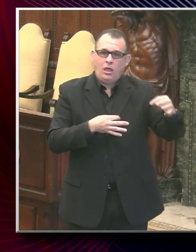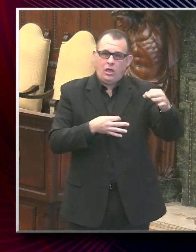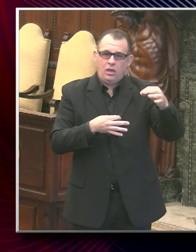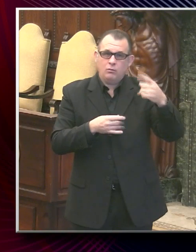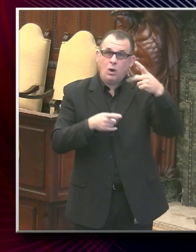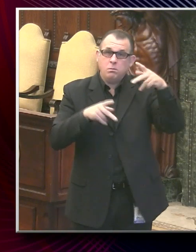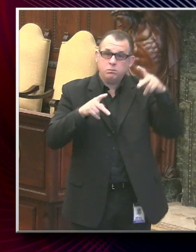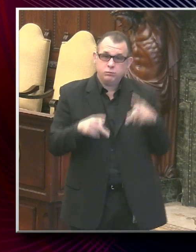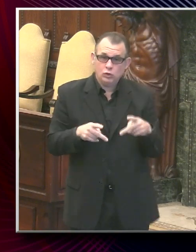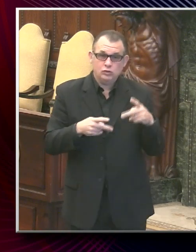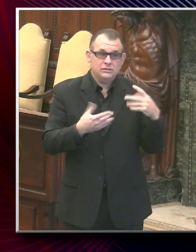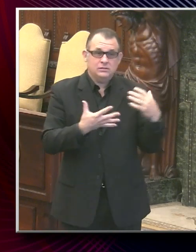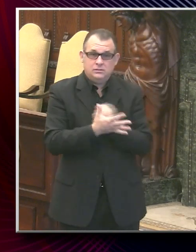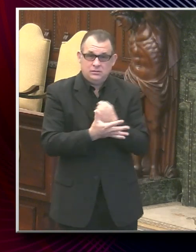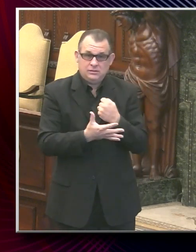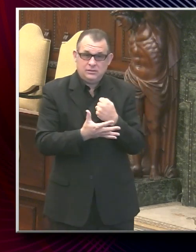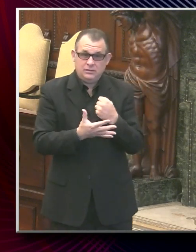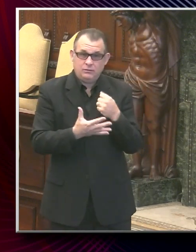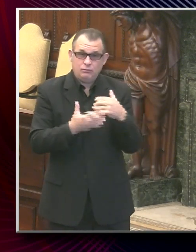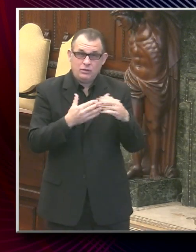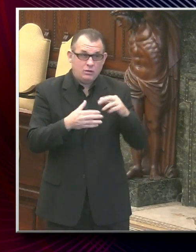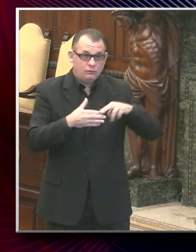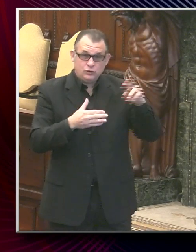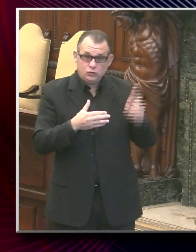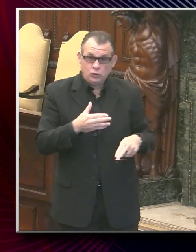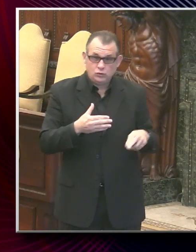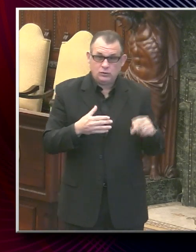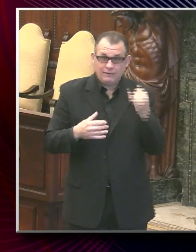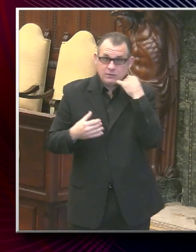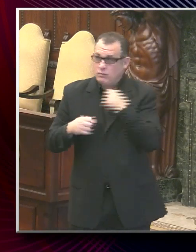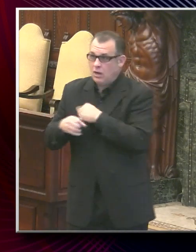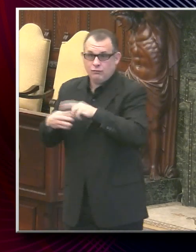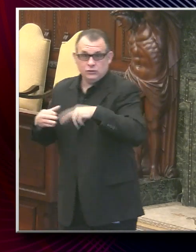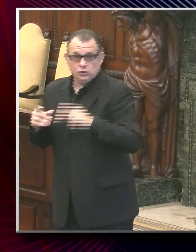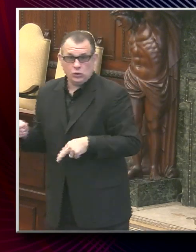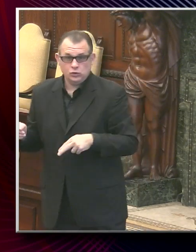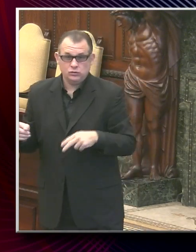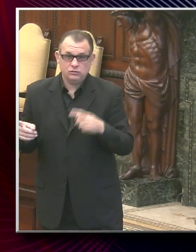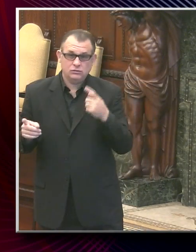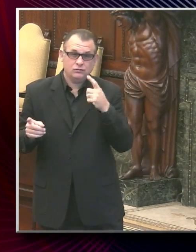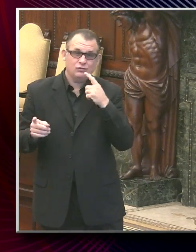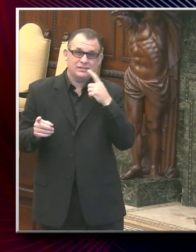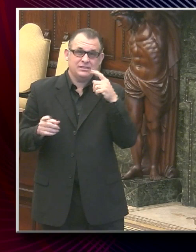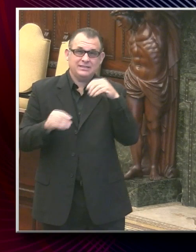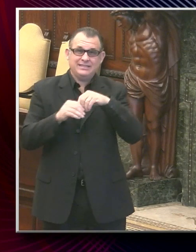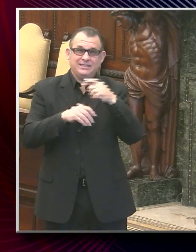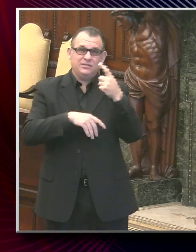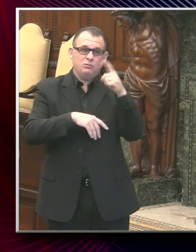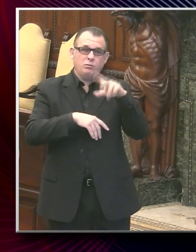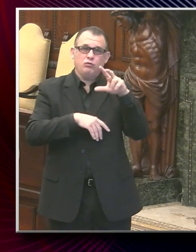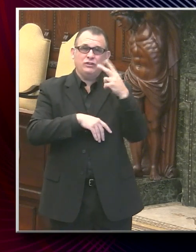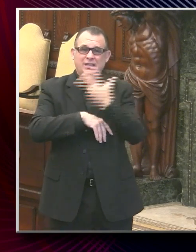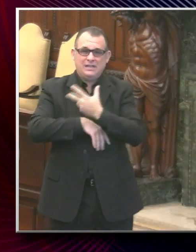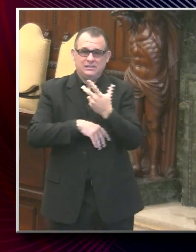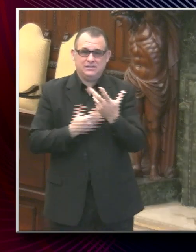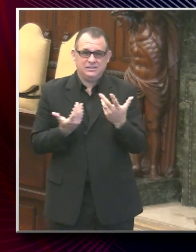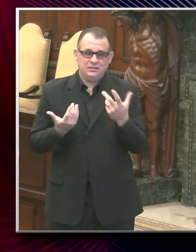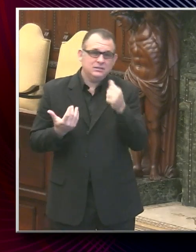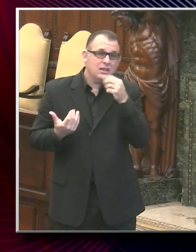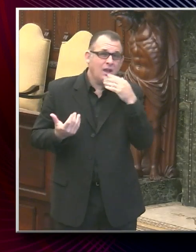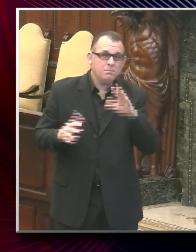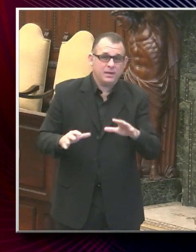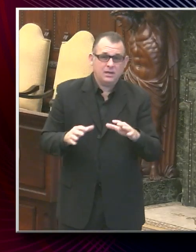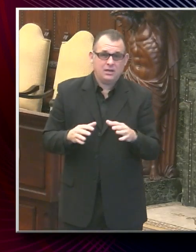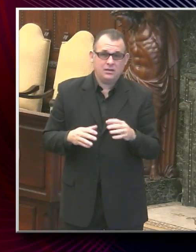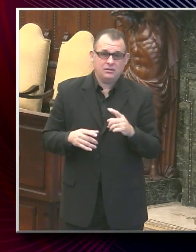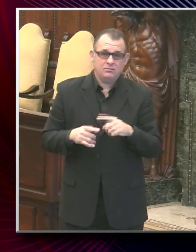collected, when they got the result, or when we got the result, was 1.3 days. That number isn't so bad. However, when we looked at the data more